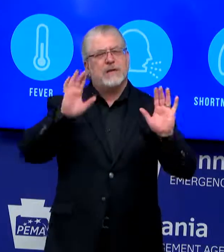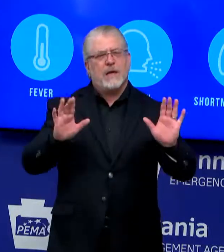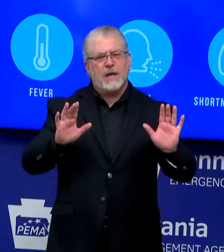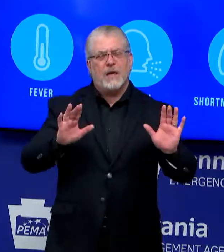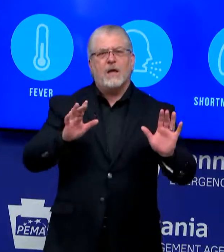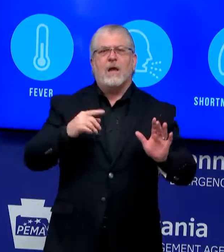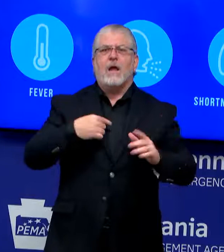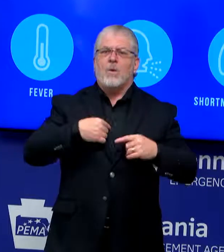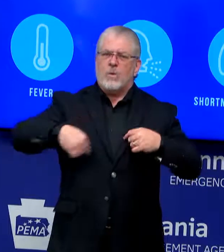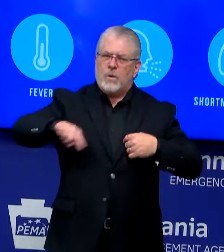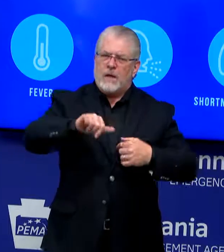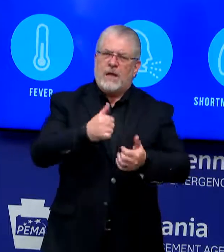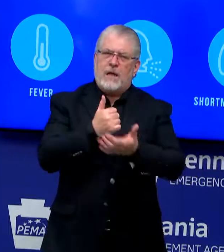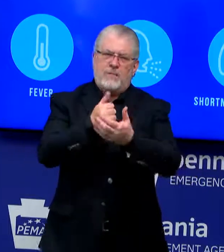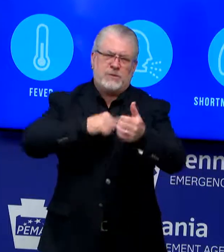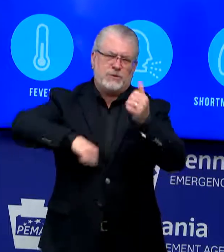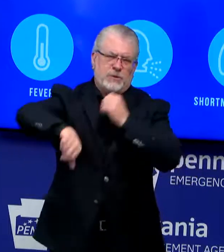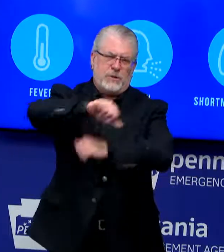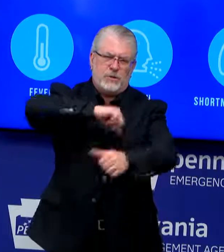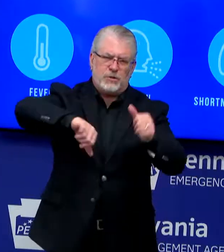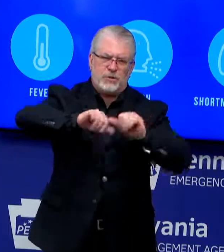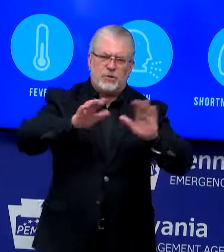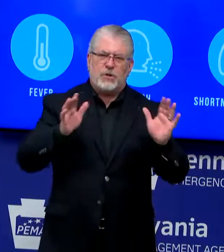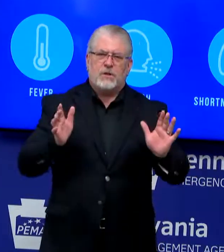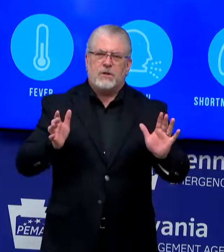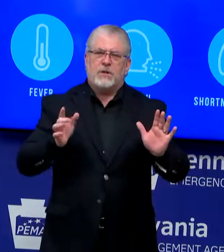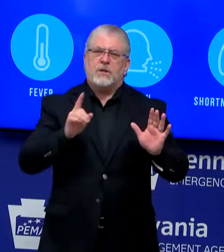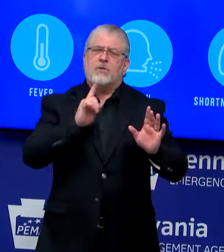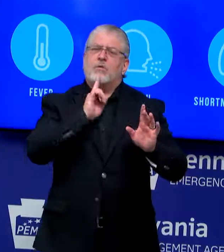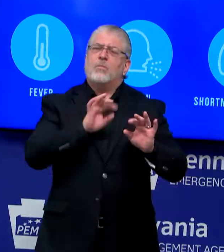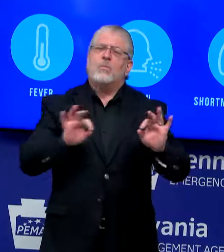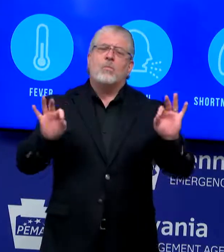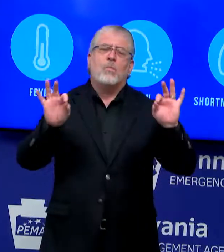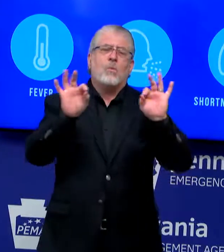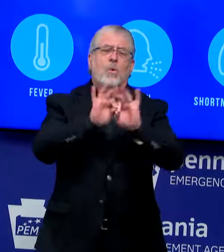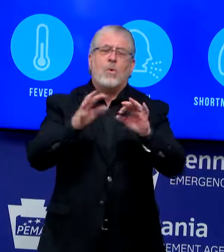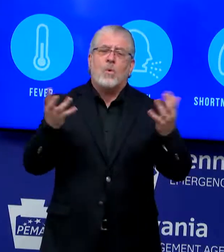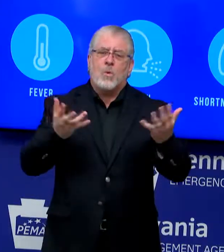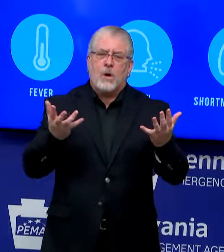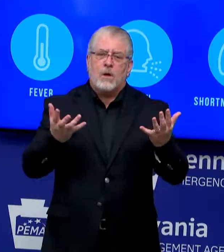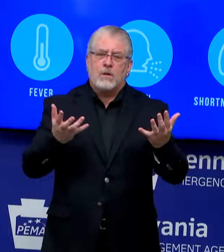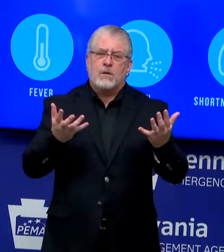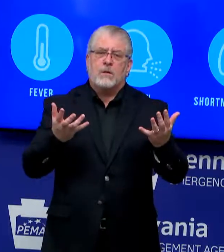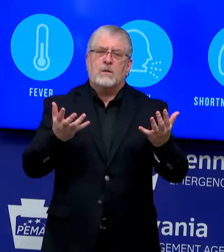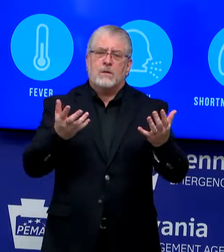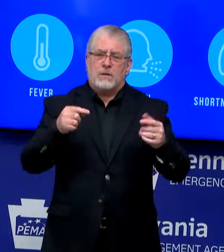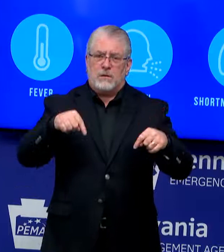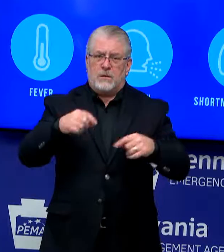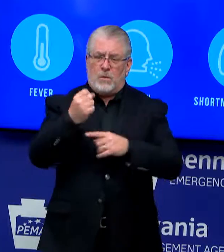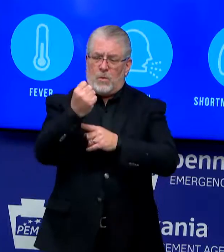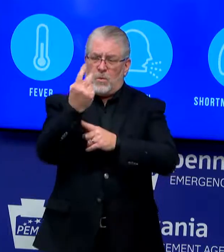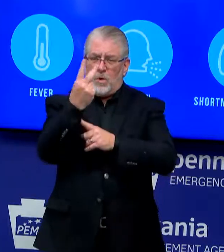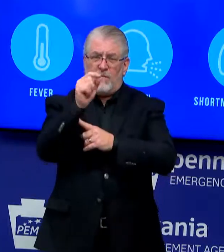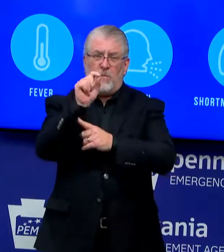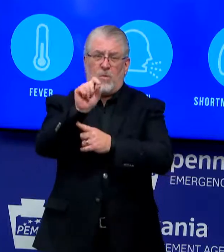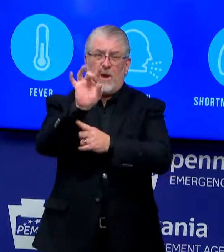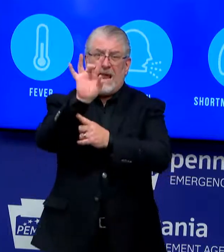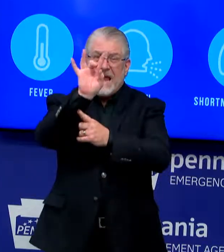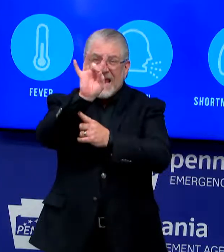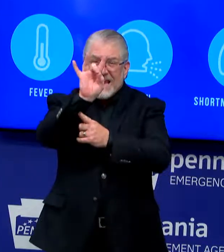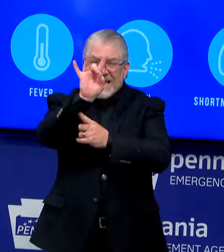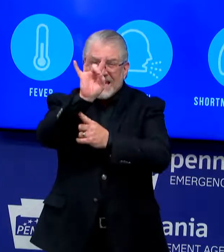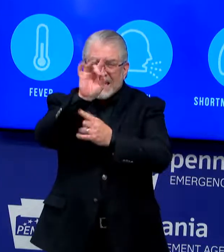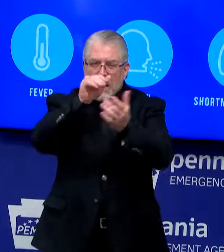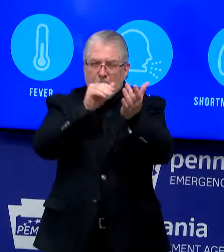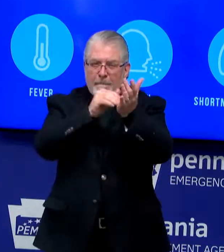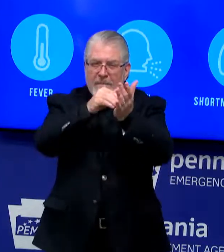us figure out what we need to do. But in the end, it all comes down to what 12.8 million Pennsylvanians decide to do to make sure that this virus